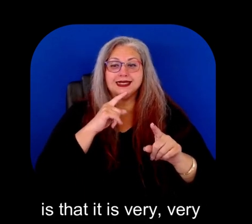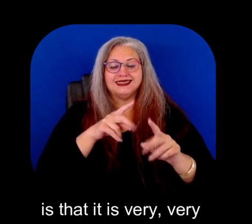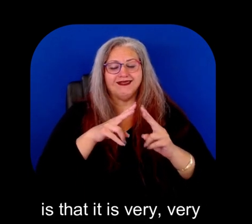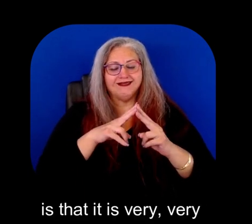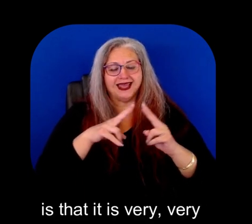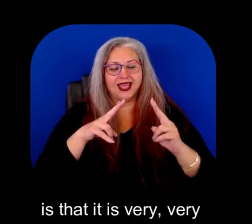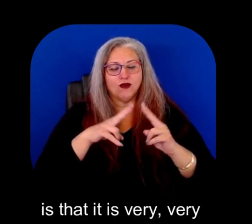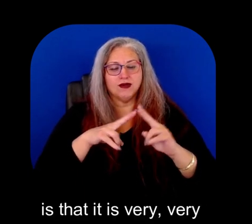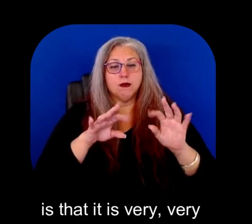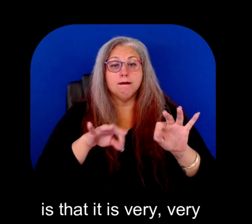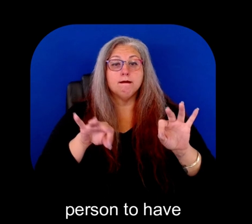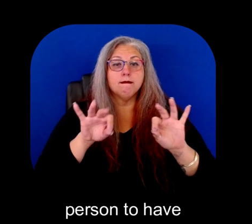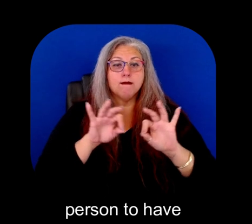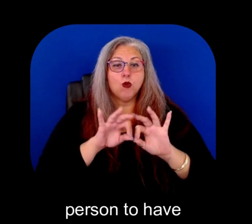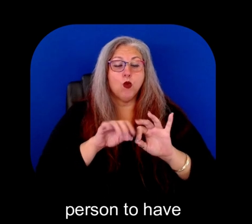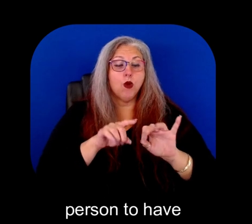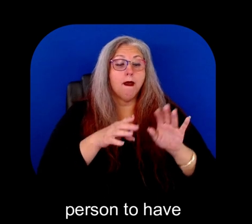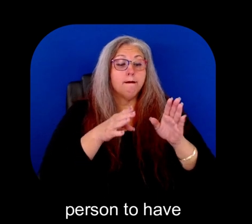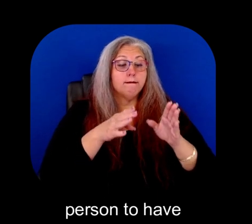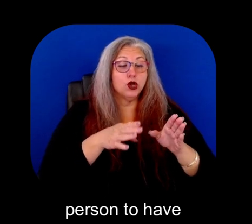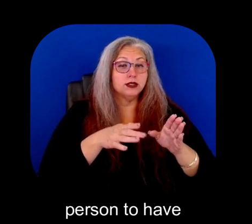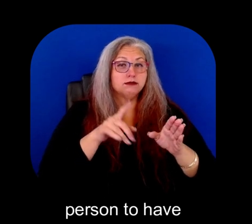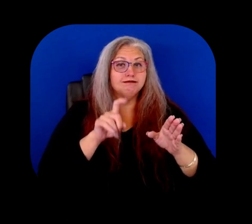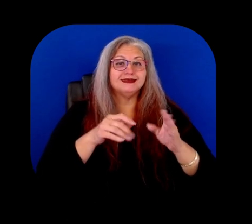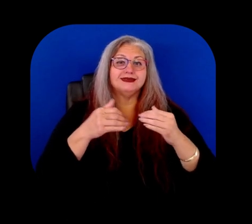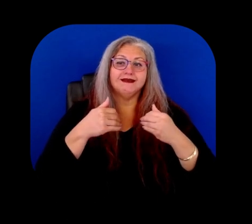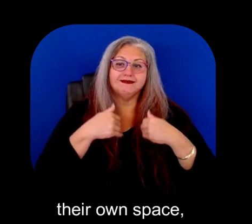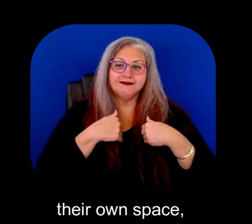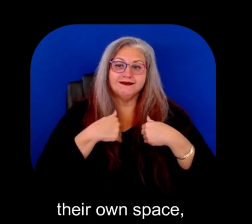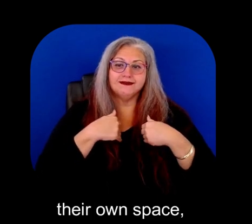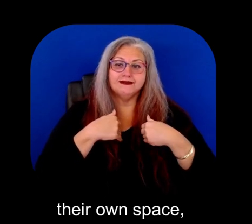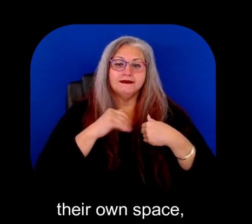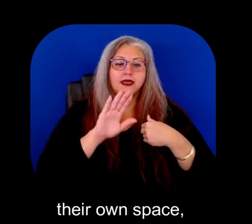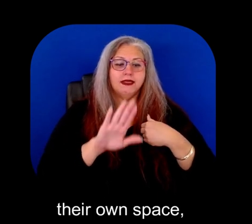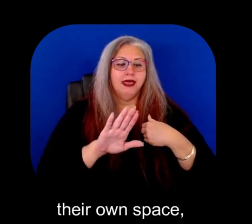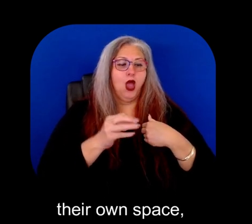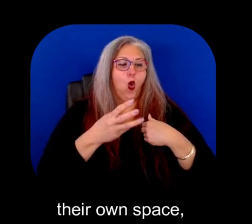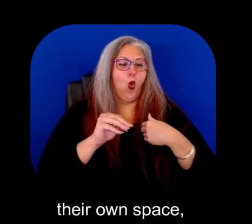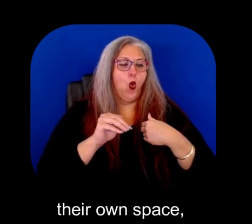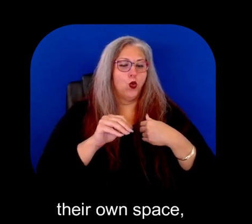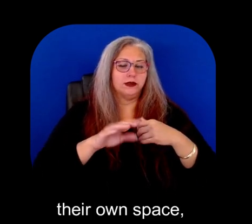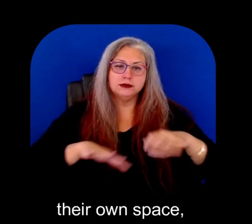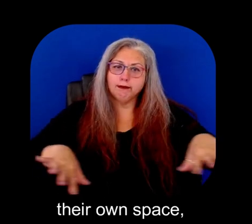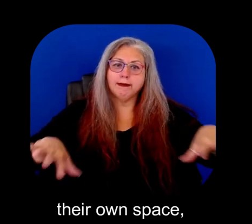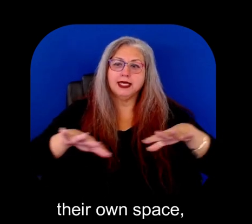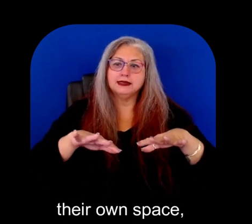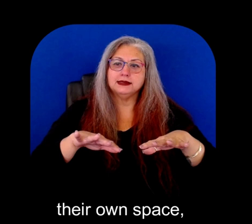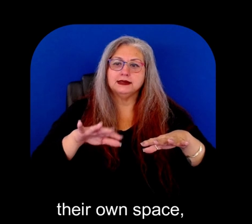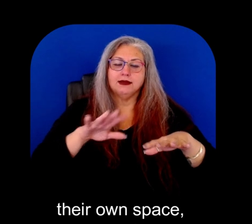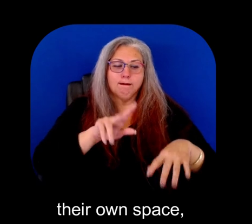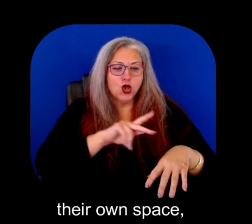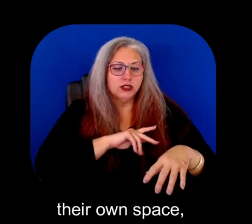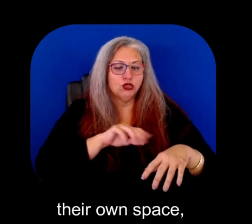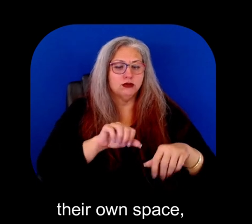very, very important for a person to have their own space, to own